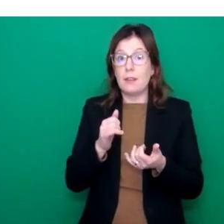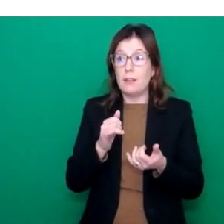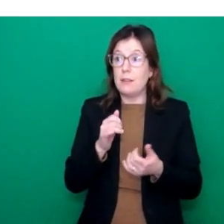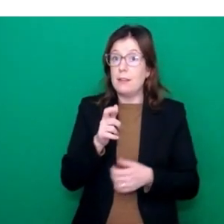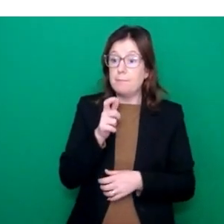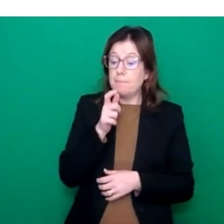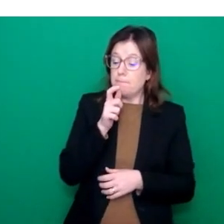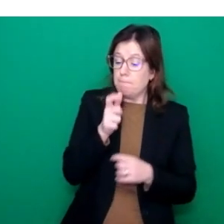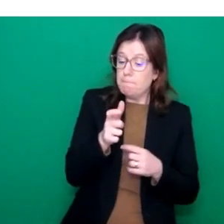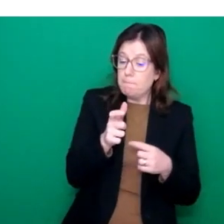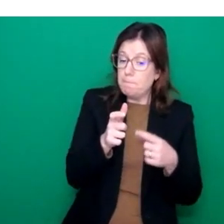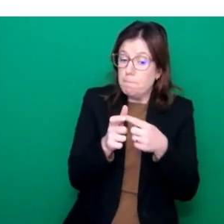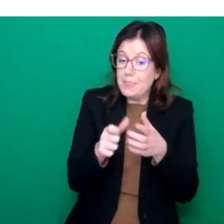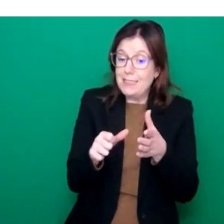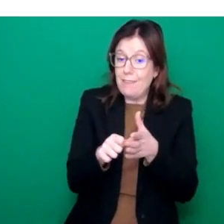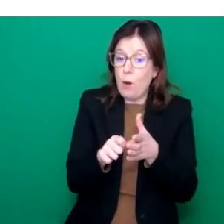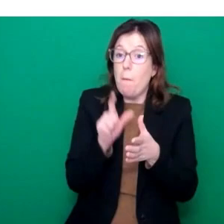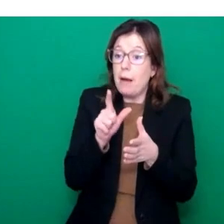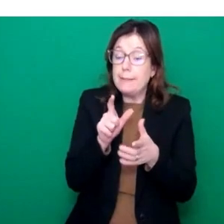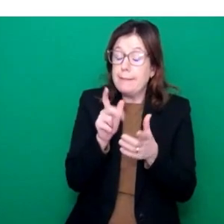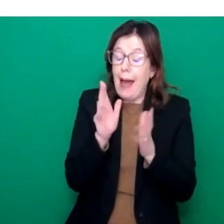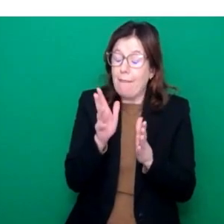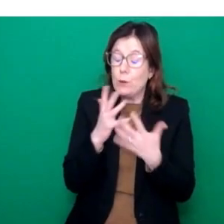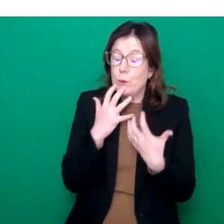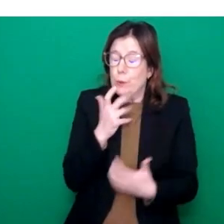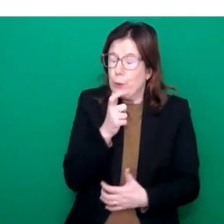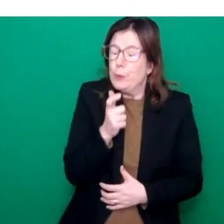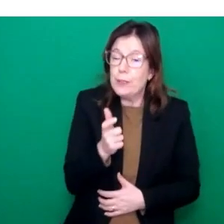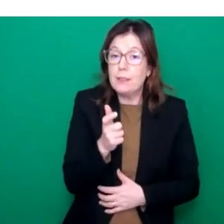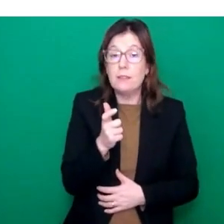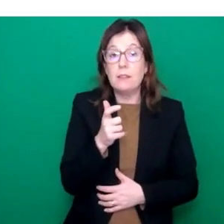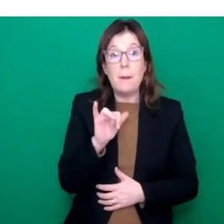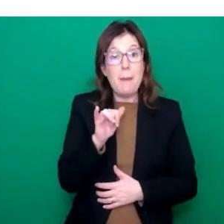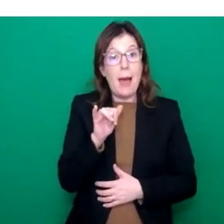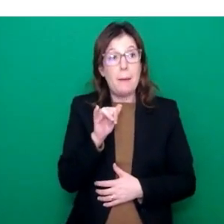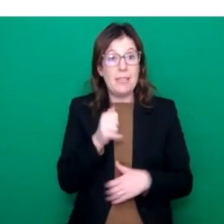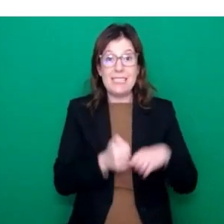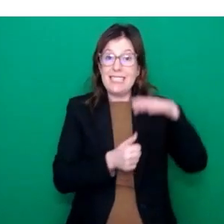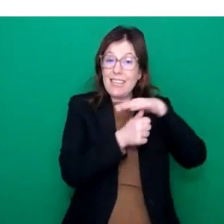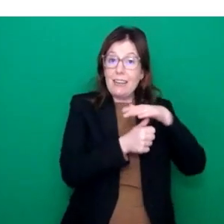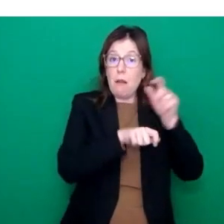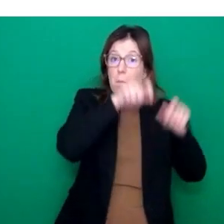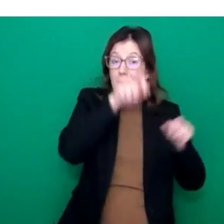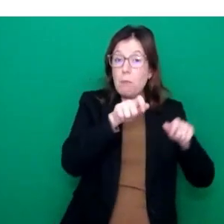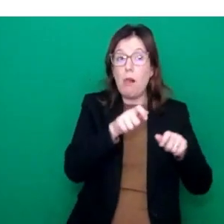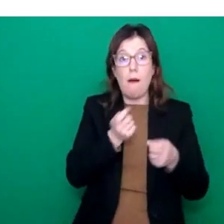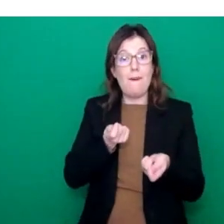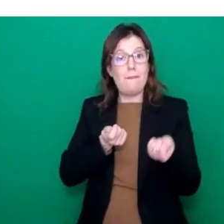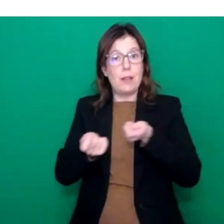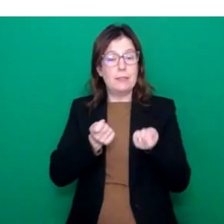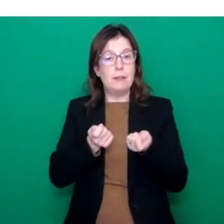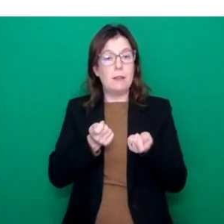but it needs to be said. And actually also just perhaps senior people and facilitators being aware of how that's a